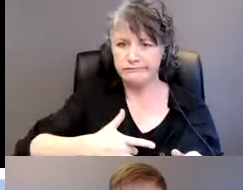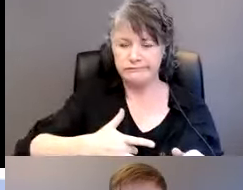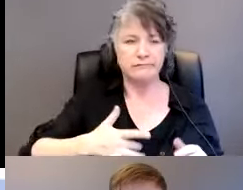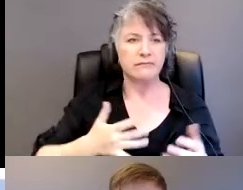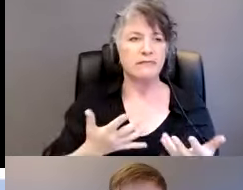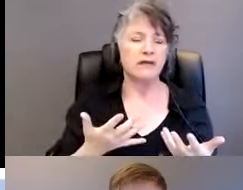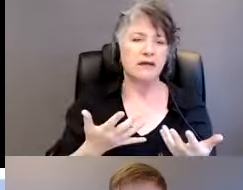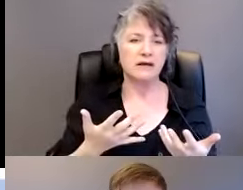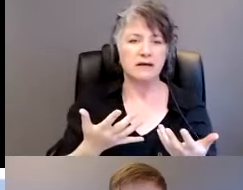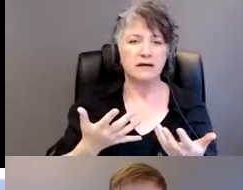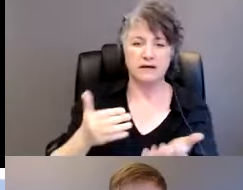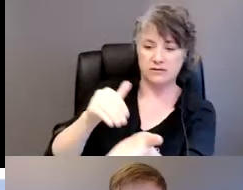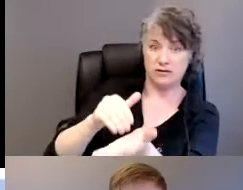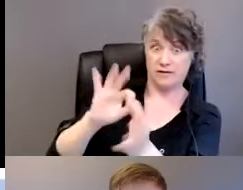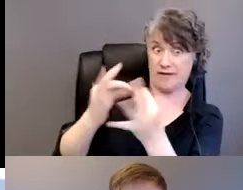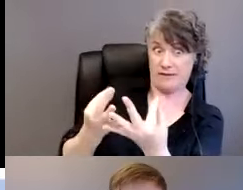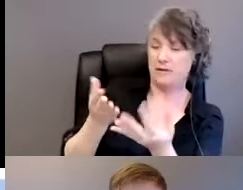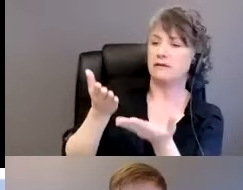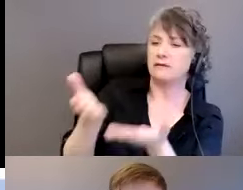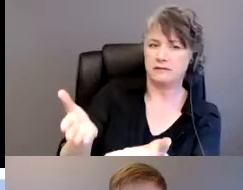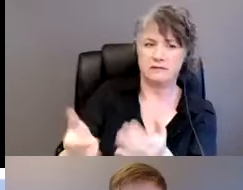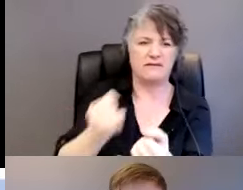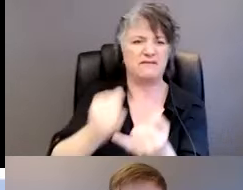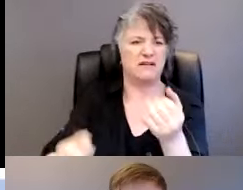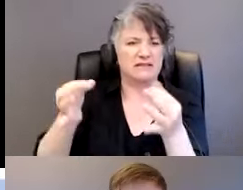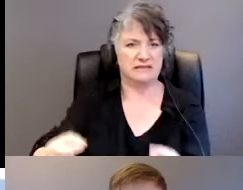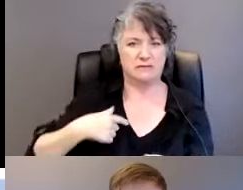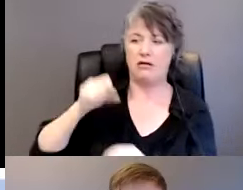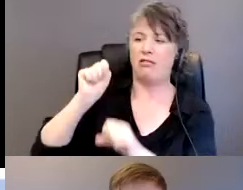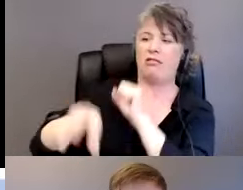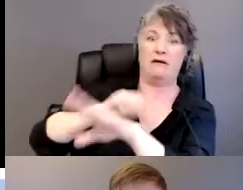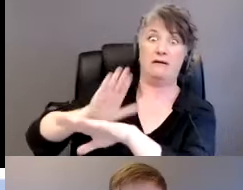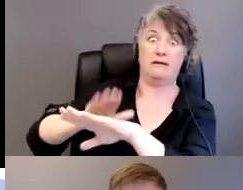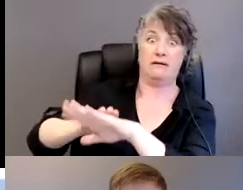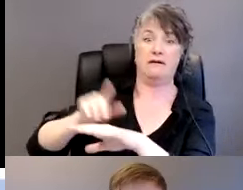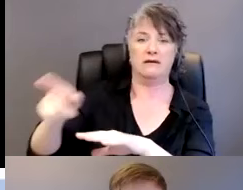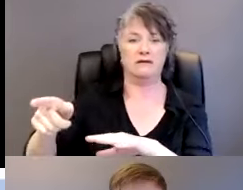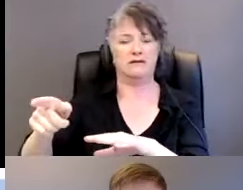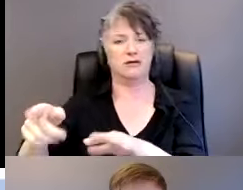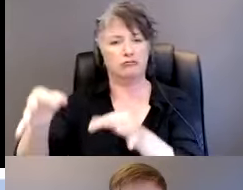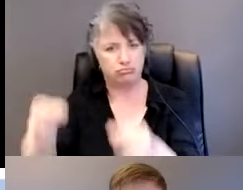treating those conditions who would be the final say and the formal decision around capacity.